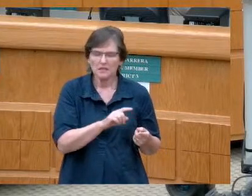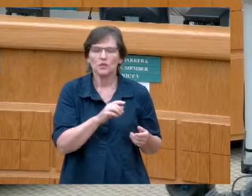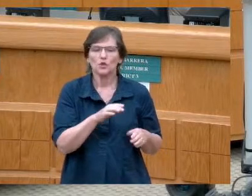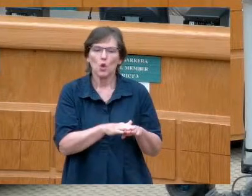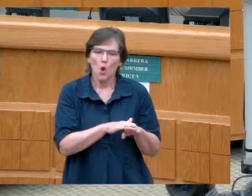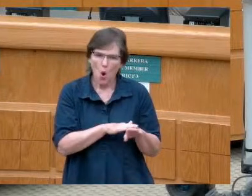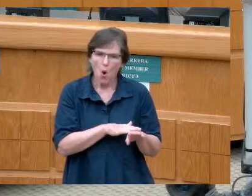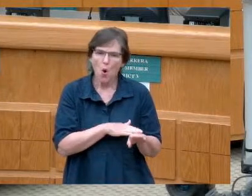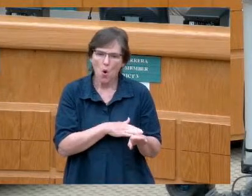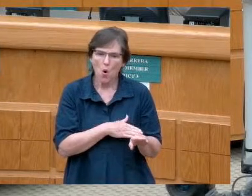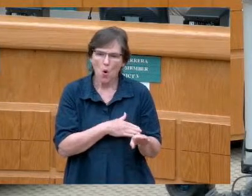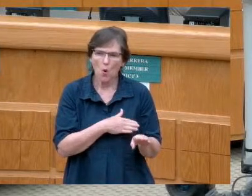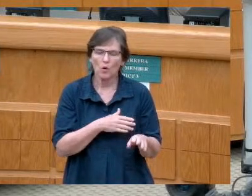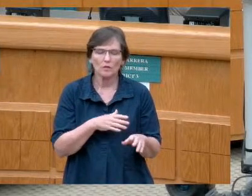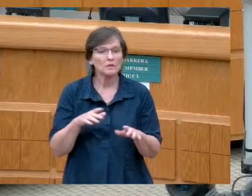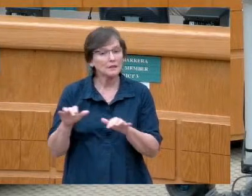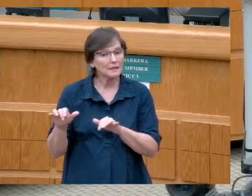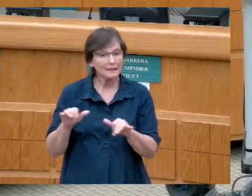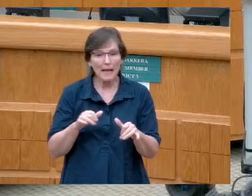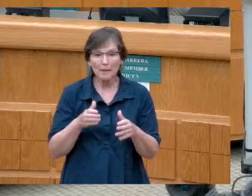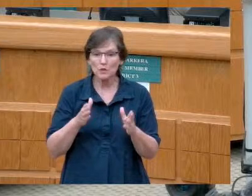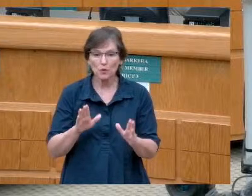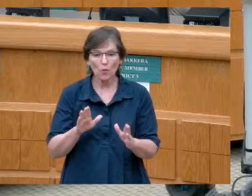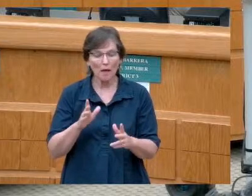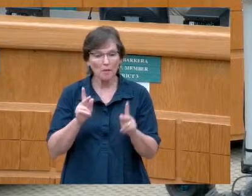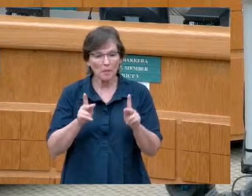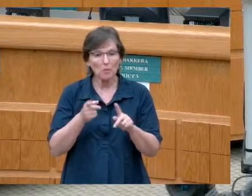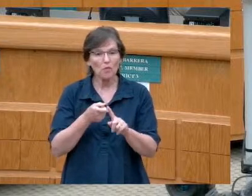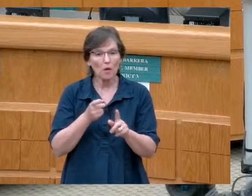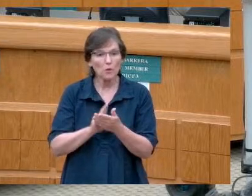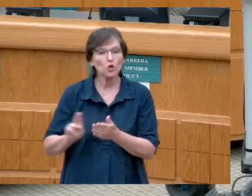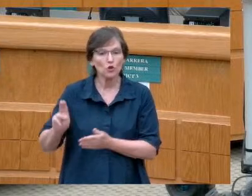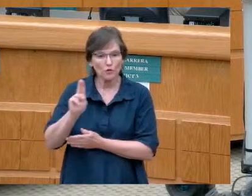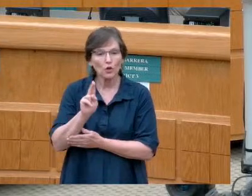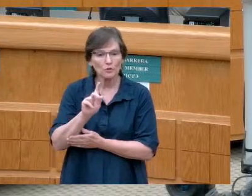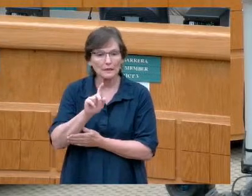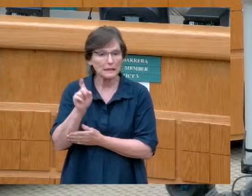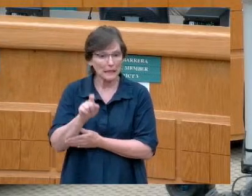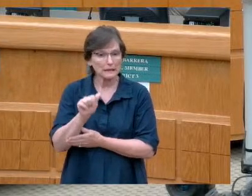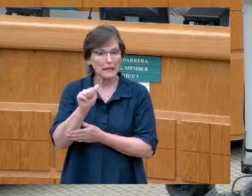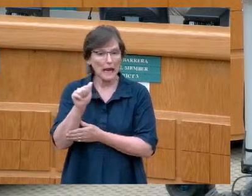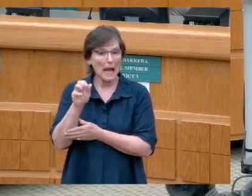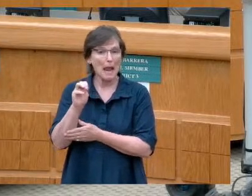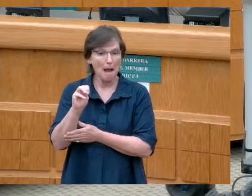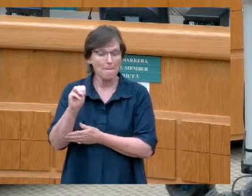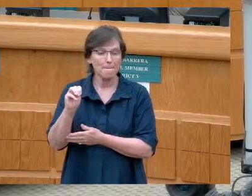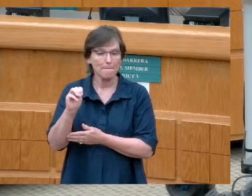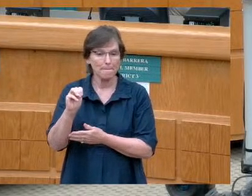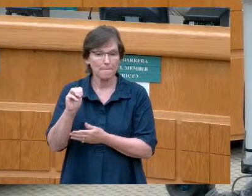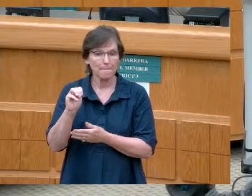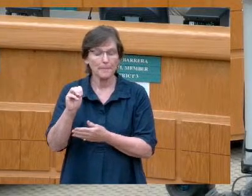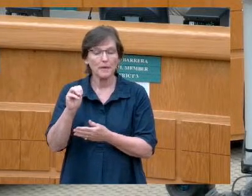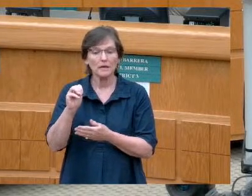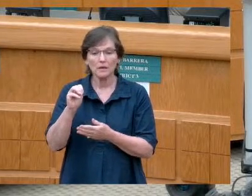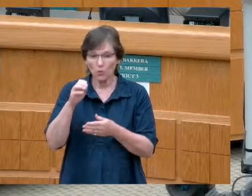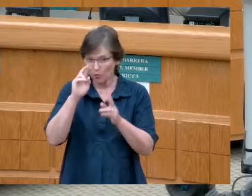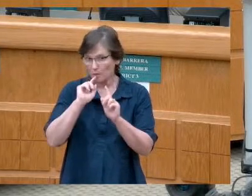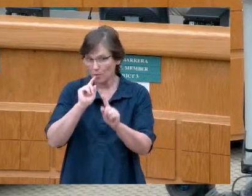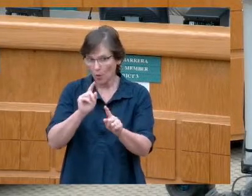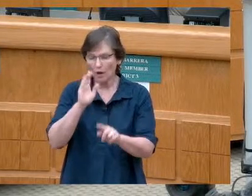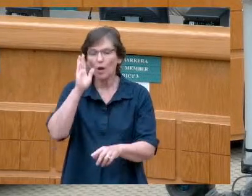Texas A&M Corpus Christi scientists said that it would do. It's a slow descend. The 7-day average case